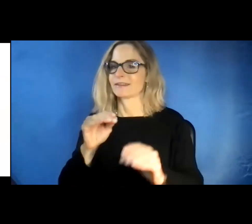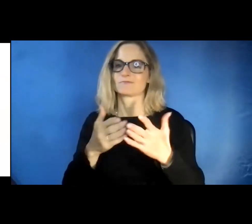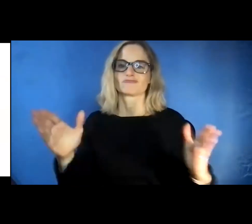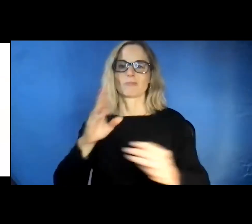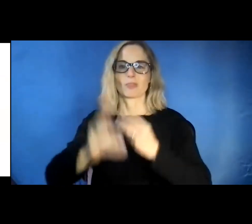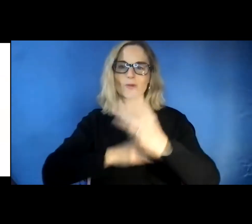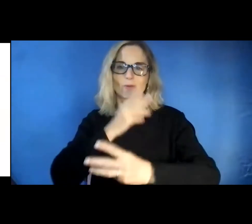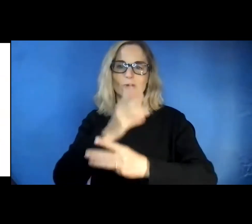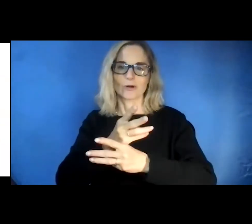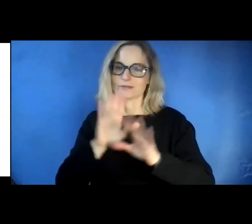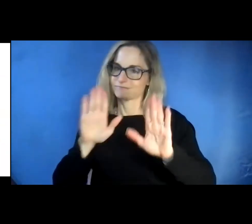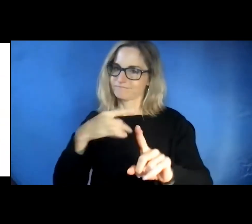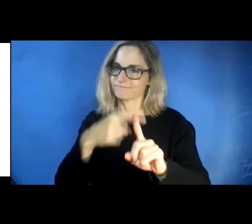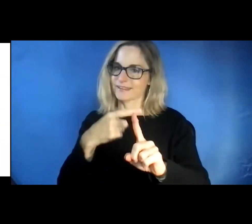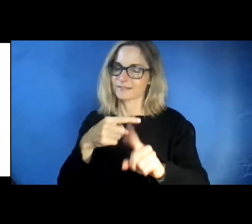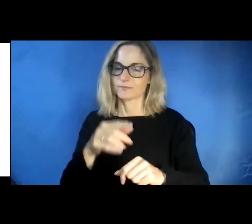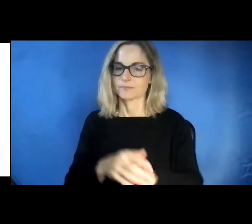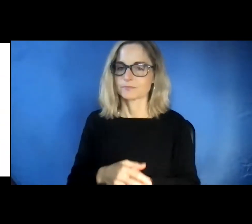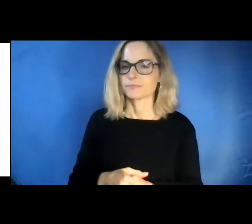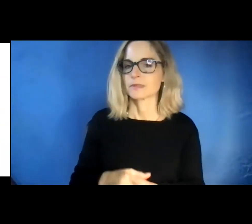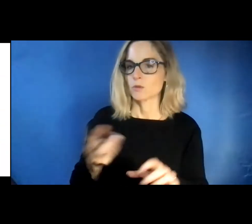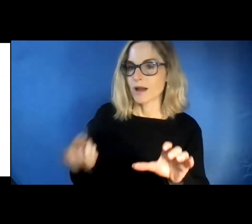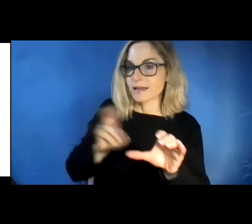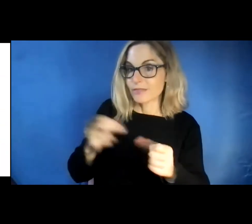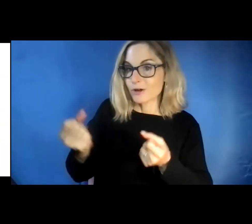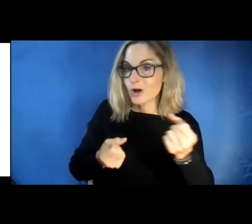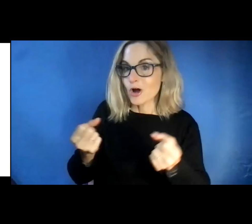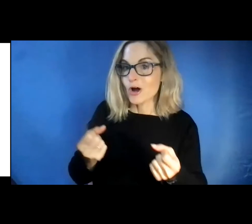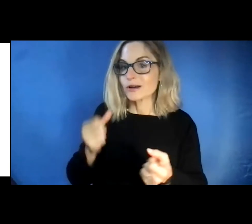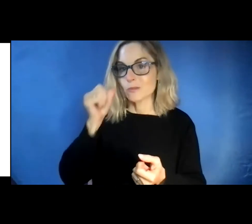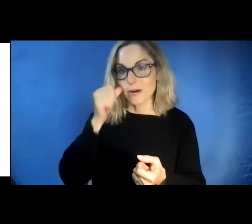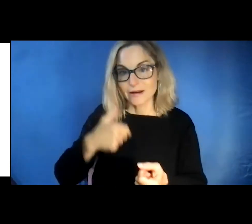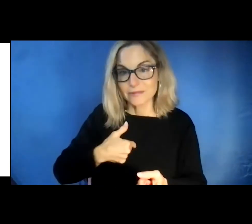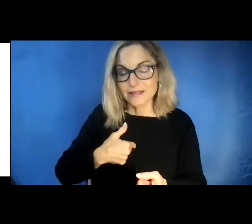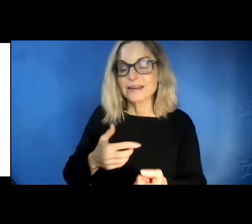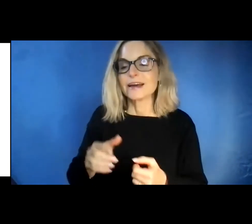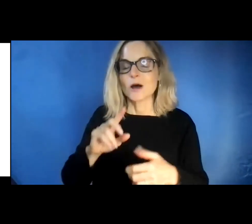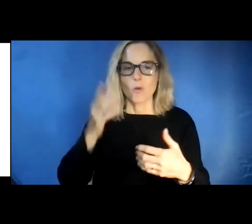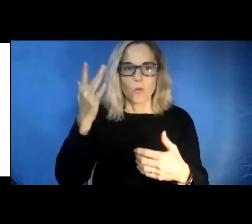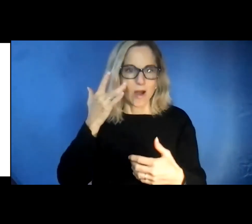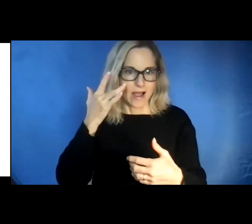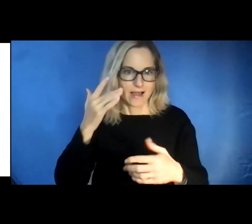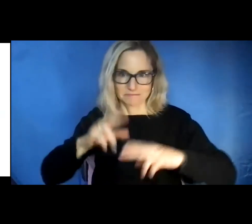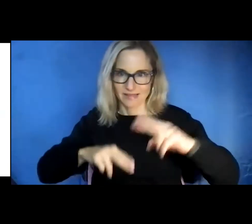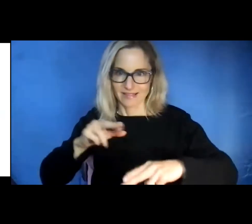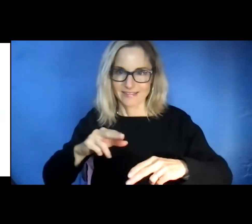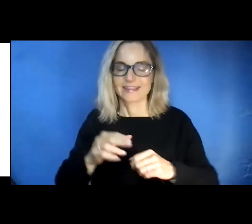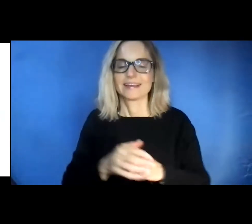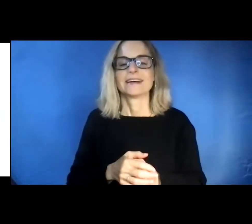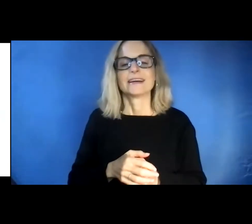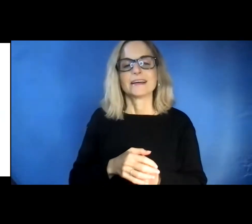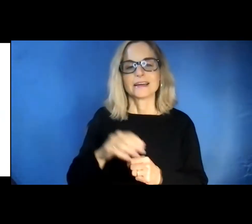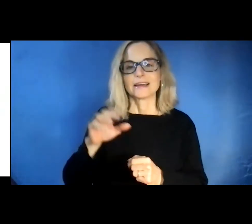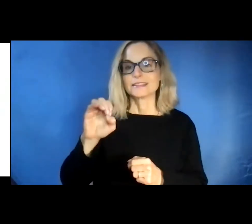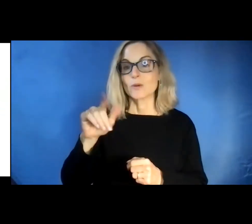reason why this entire operation exists in the first place. Elon Musk's ambitious plan for Tesla and its Gigafactories is beginning to take